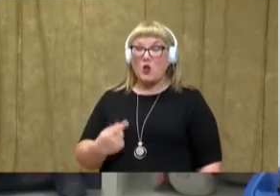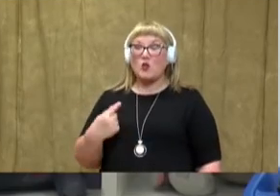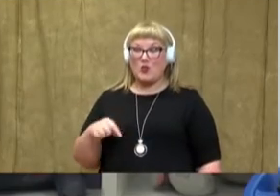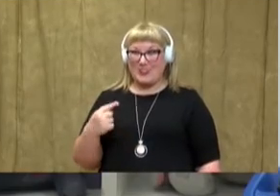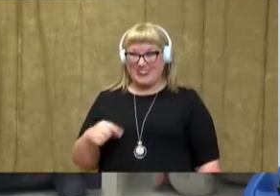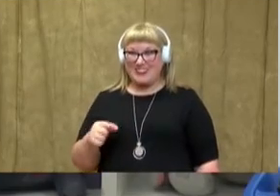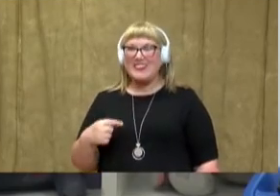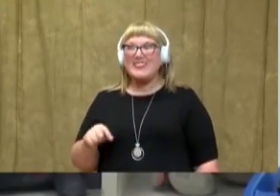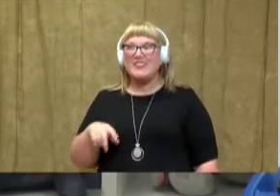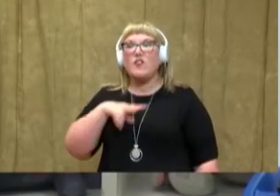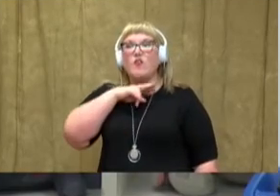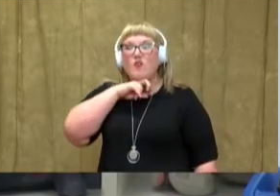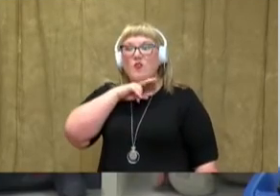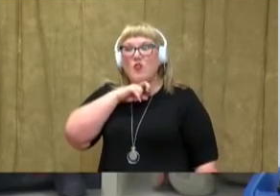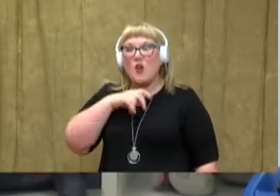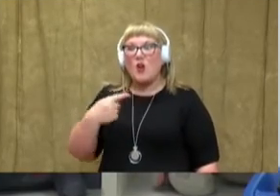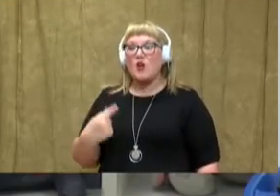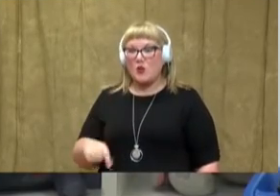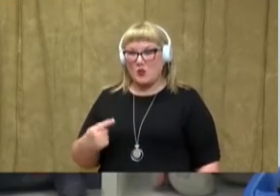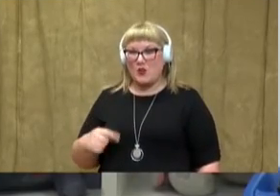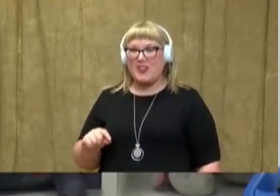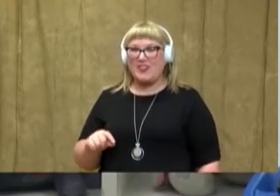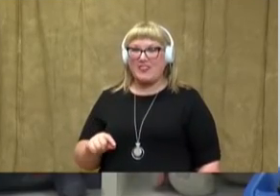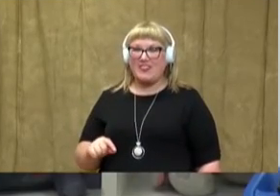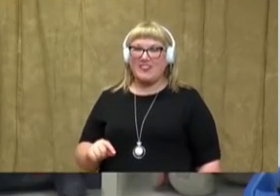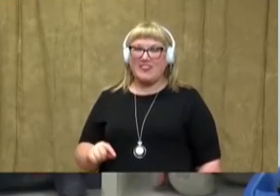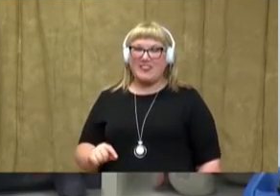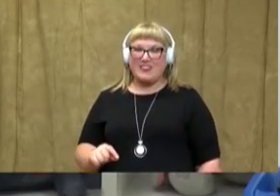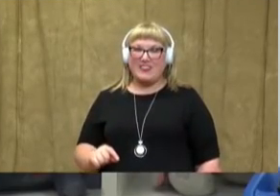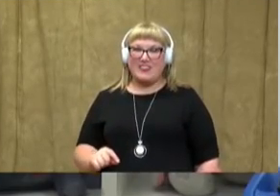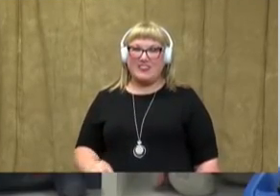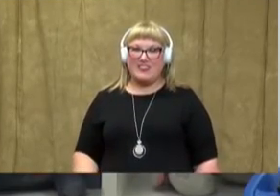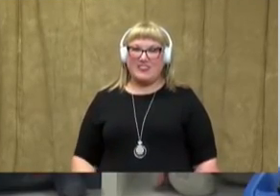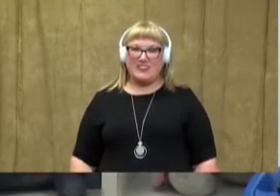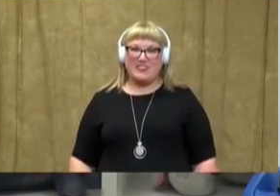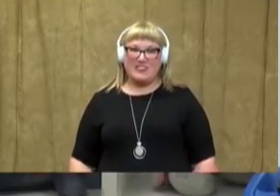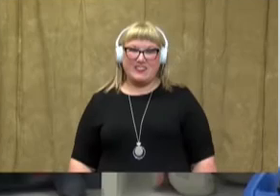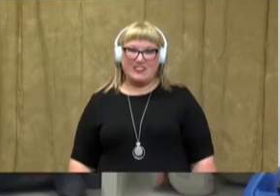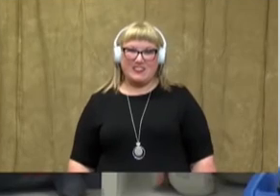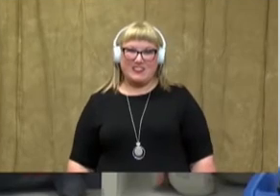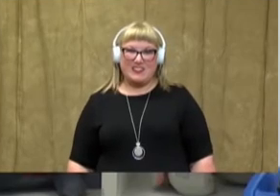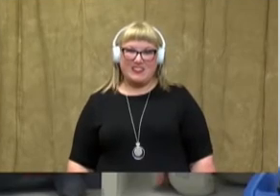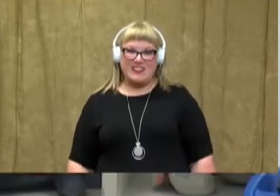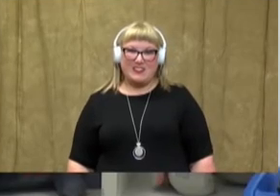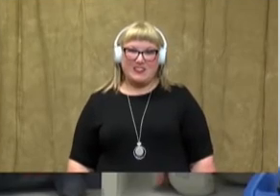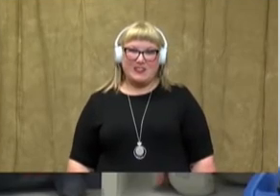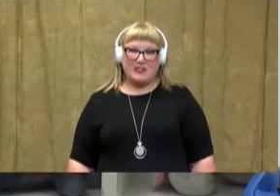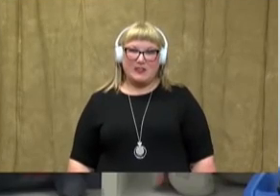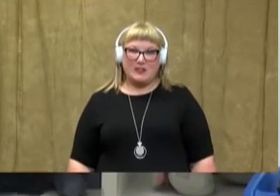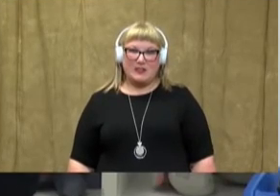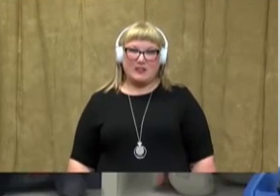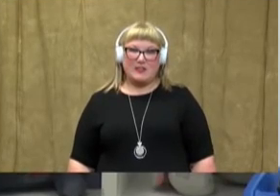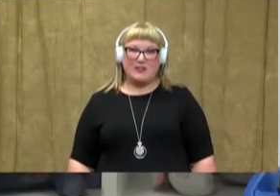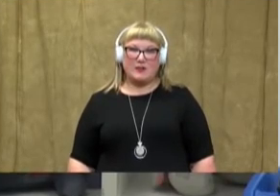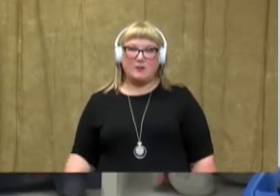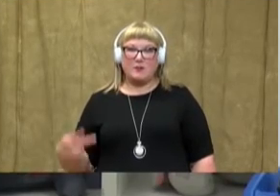la rana. La rana is the frog. It's verde, green. G for